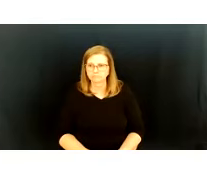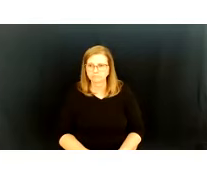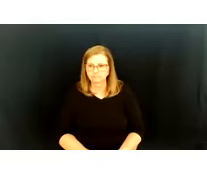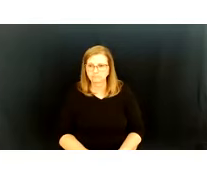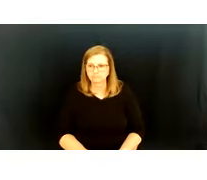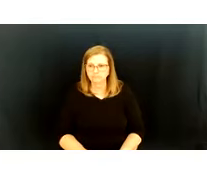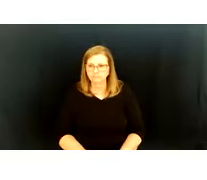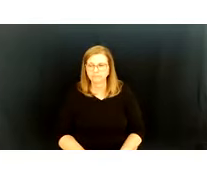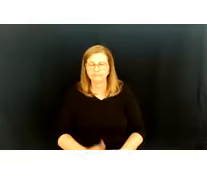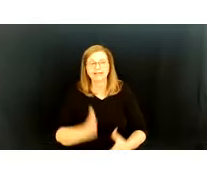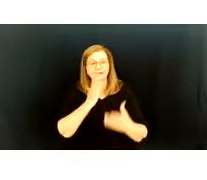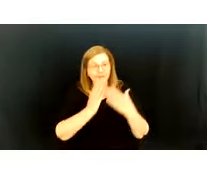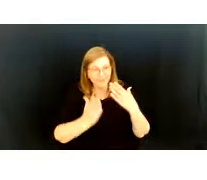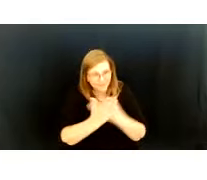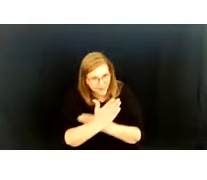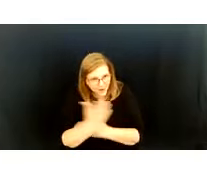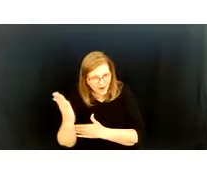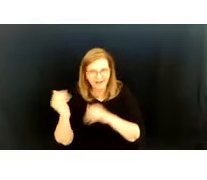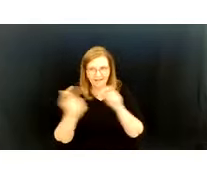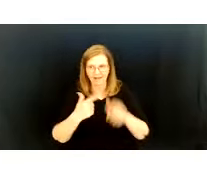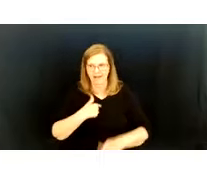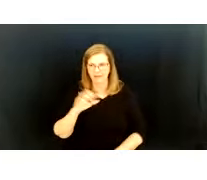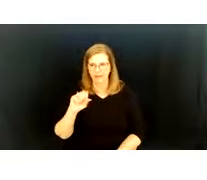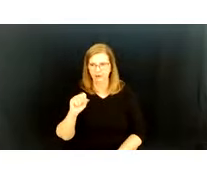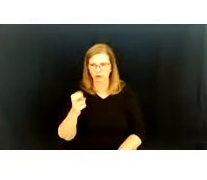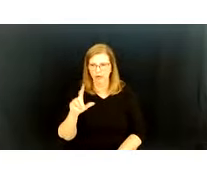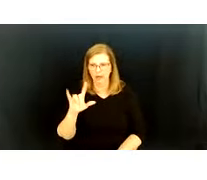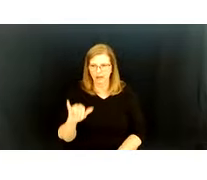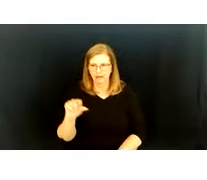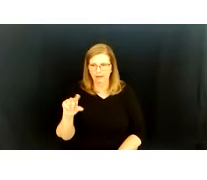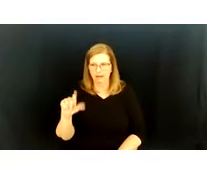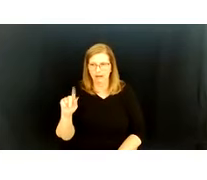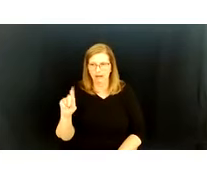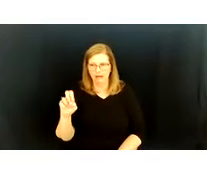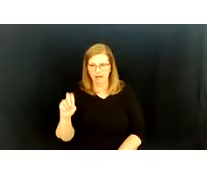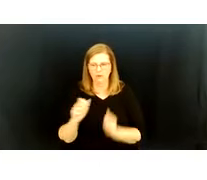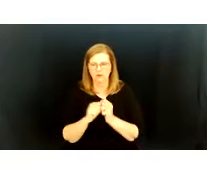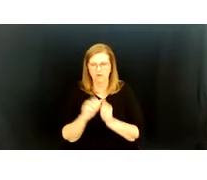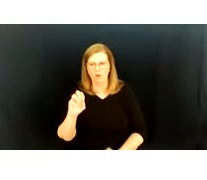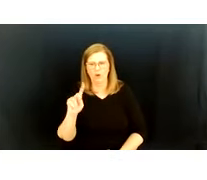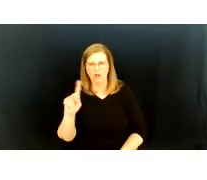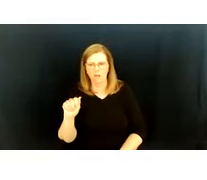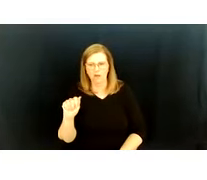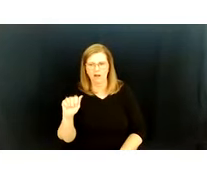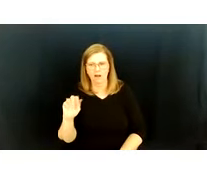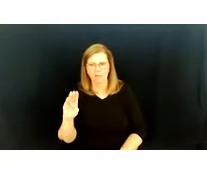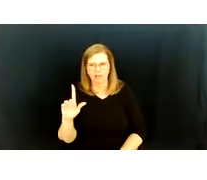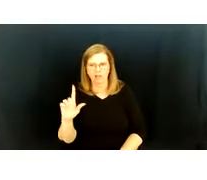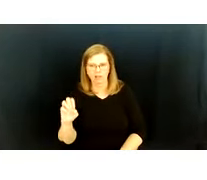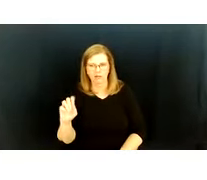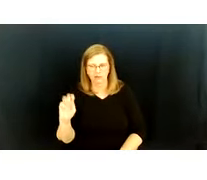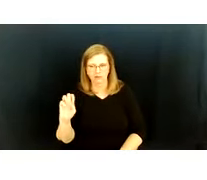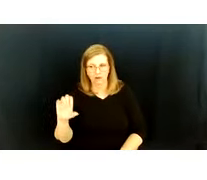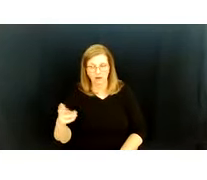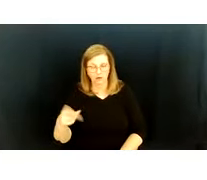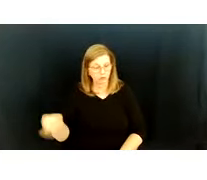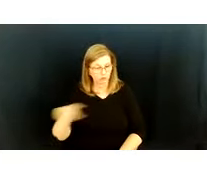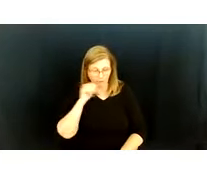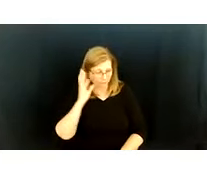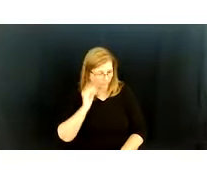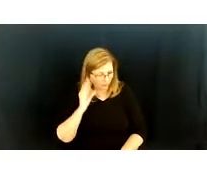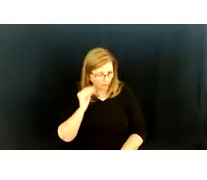Hey, good morning, everyone. I'm Shelley Gladden with Oklahoma Able Tech. For those of you that are not familiar, Oklahoma